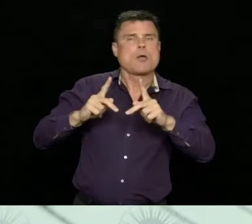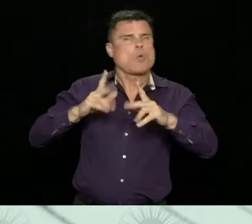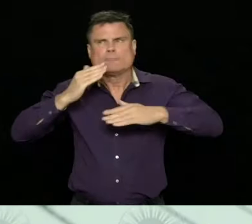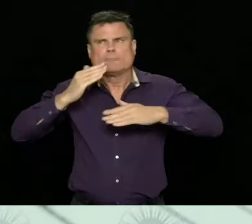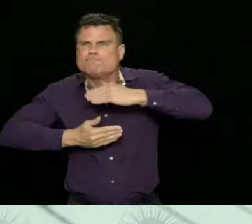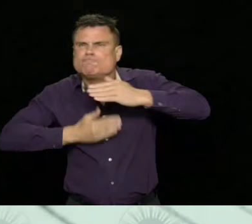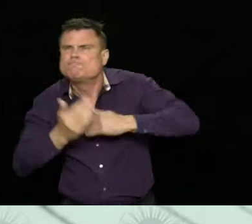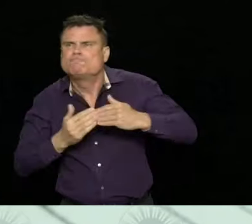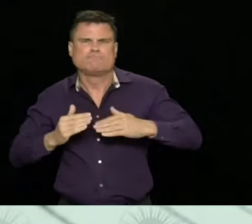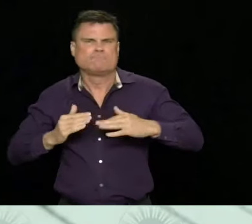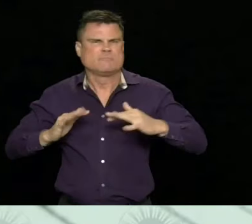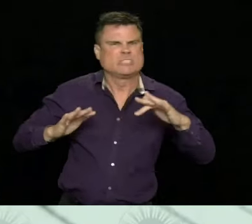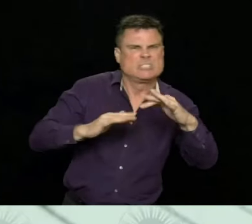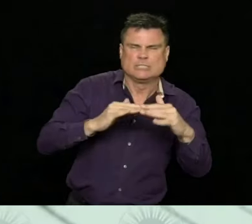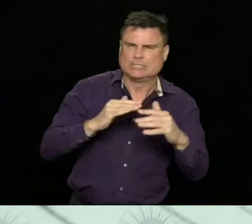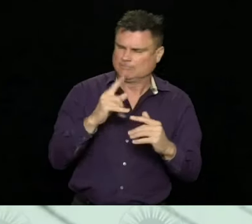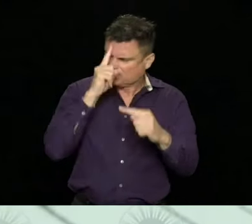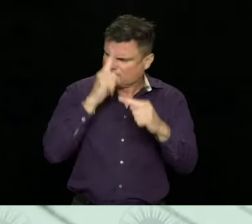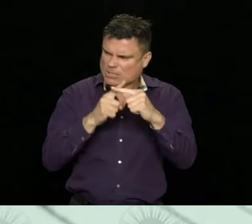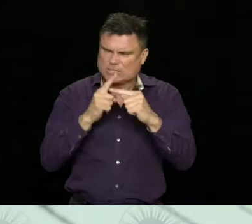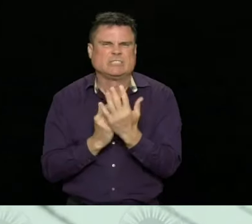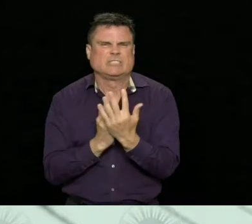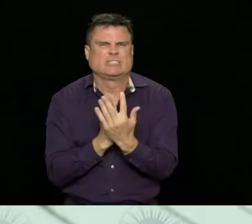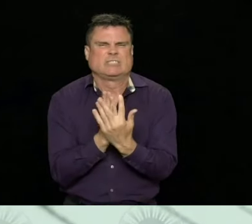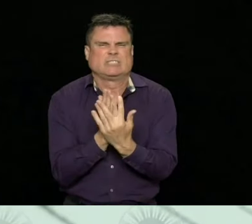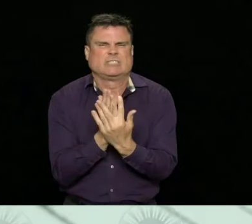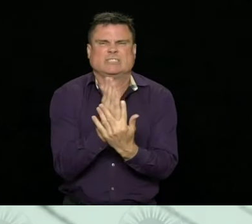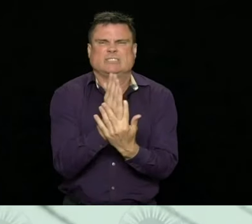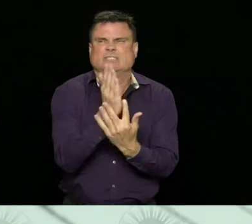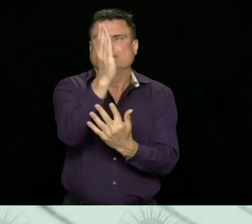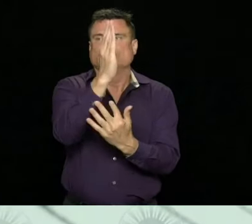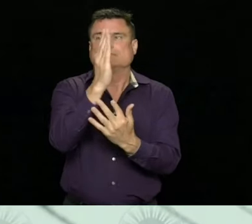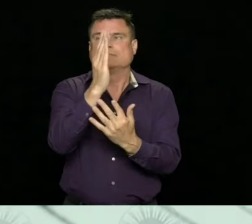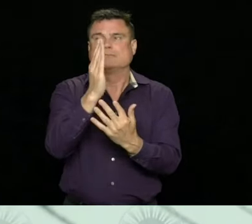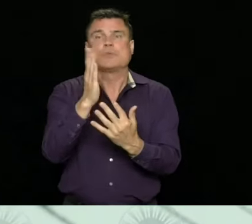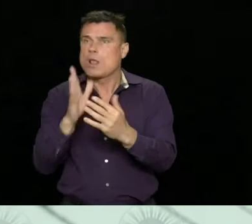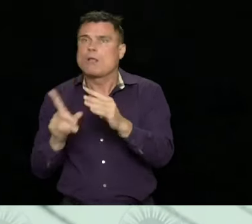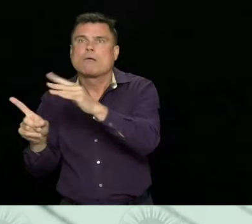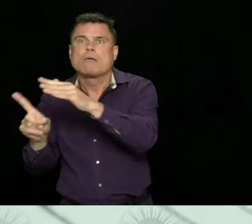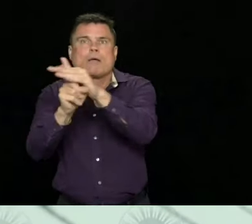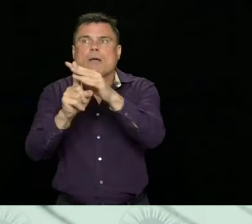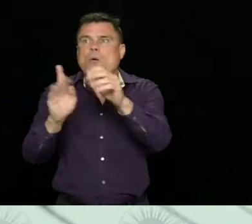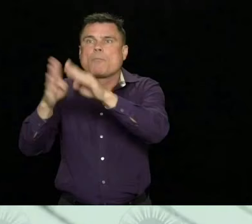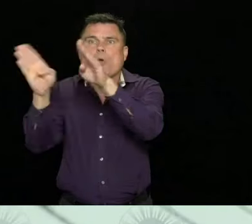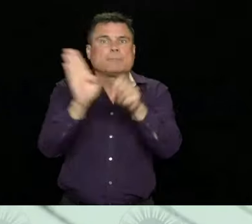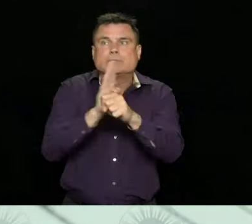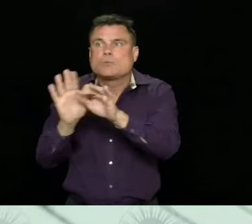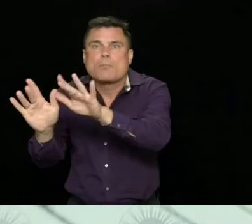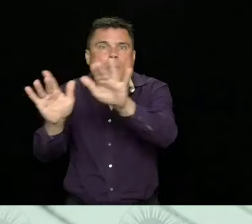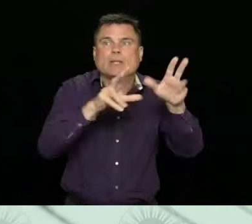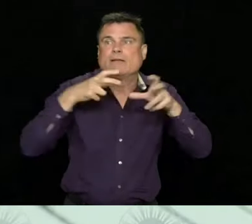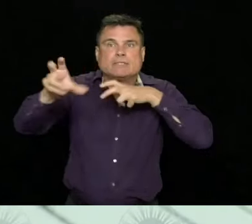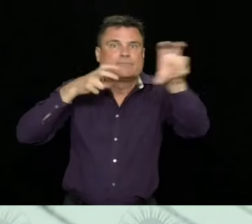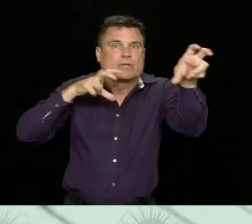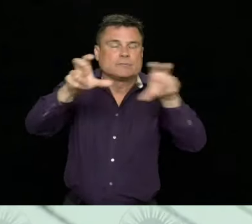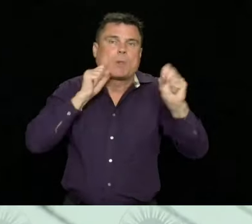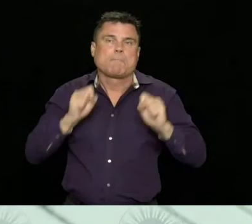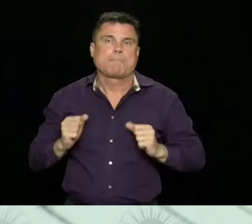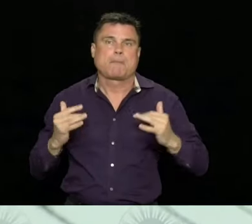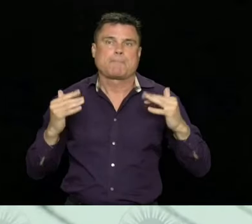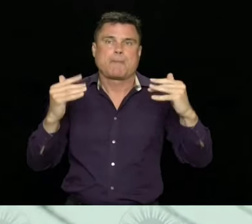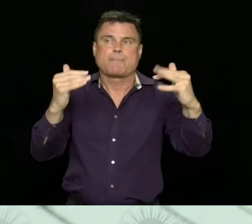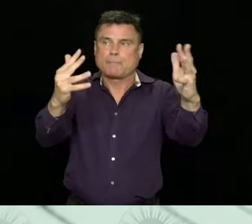Columbia. And in time, with hard work, BC will return as a national leader of economic growth in